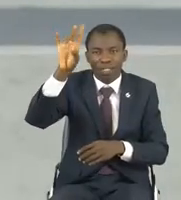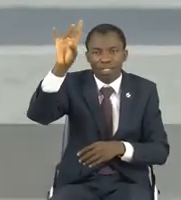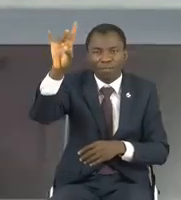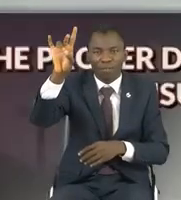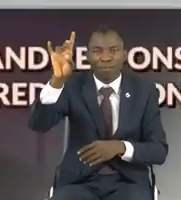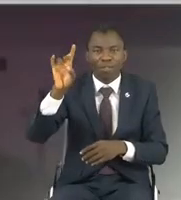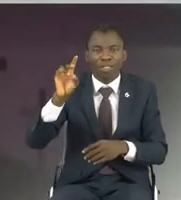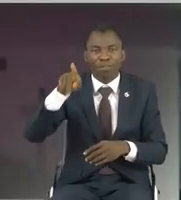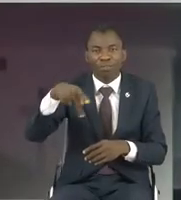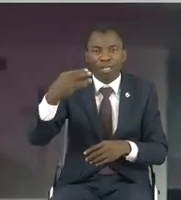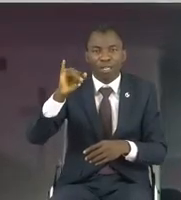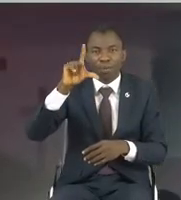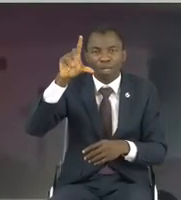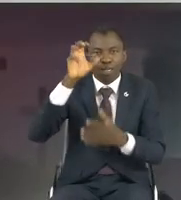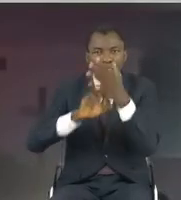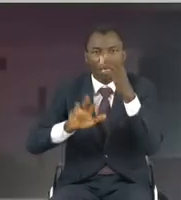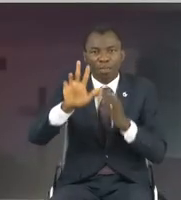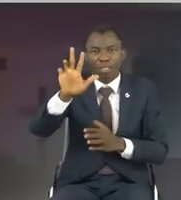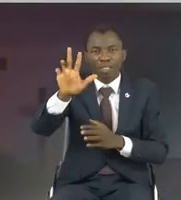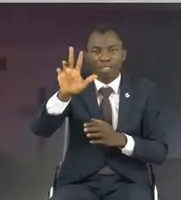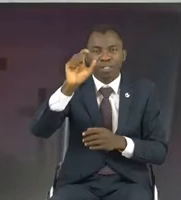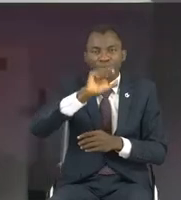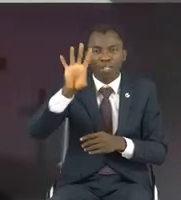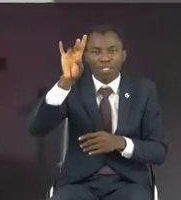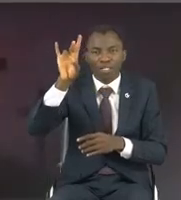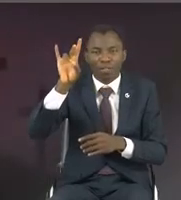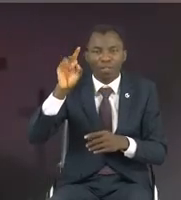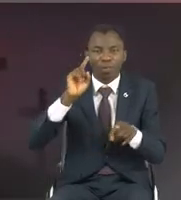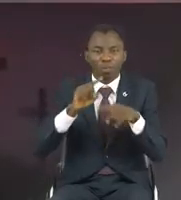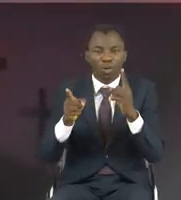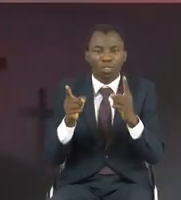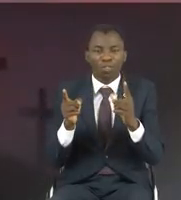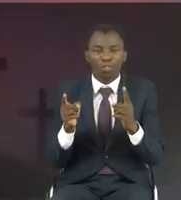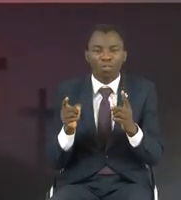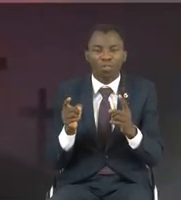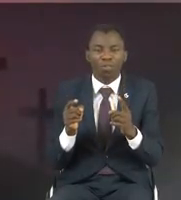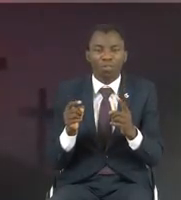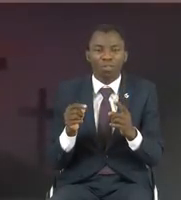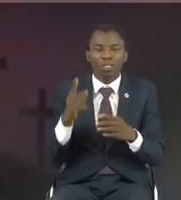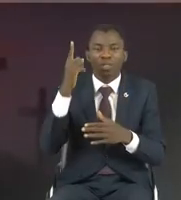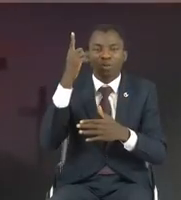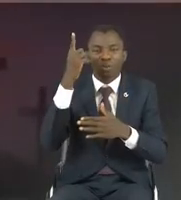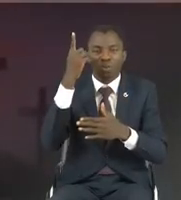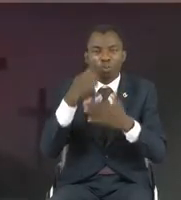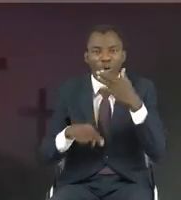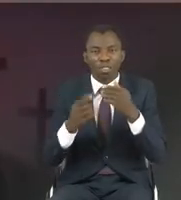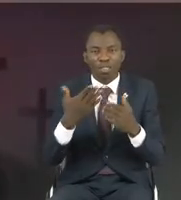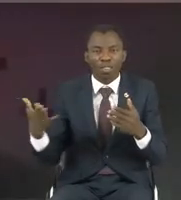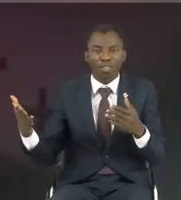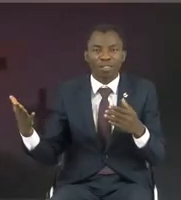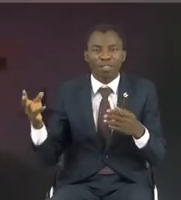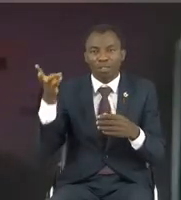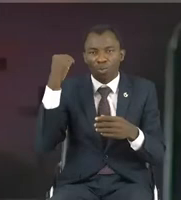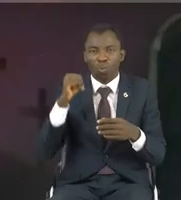Philippians chapter 3, verse 7. But what things were